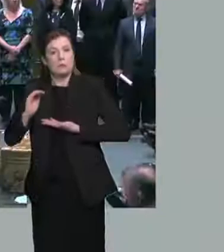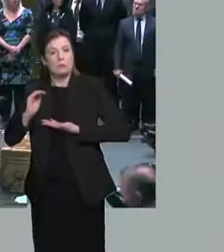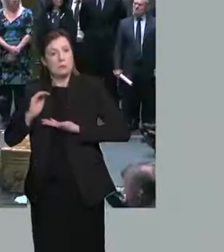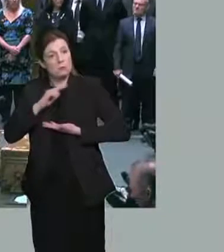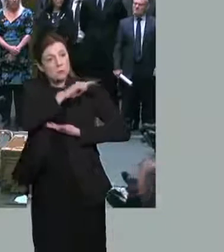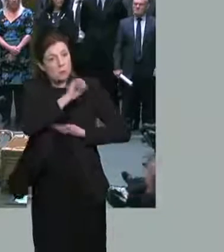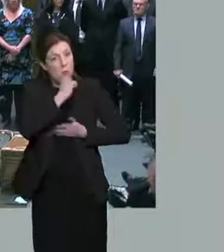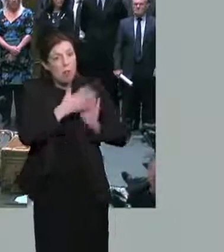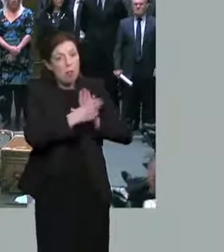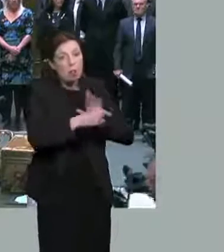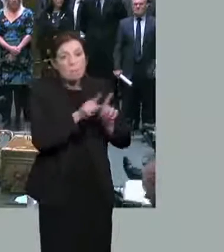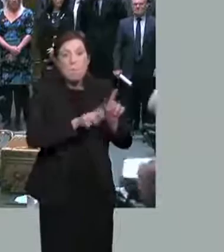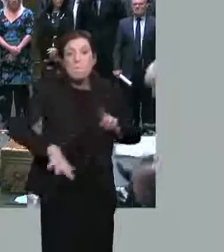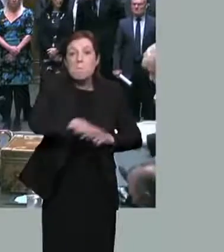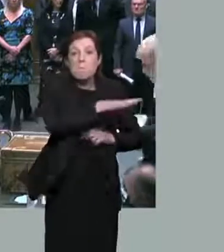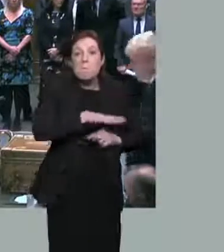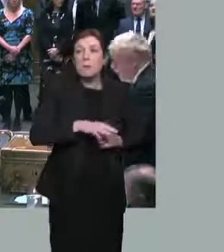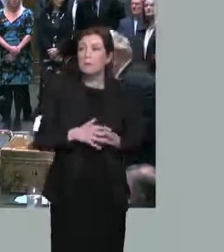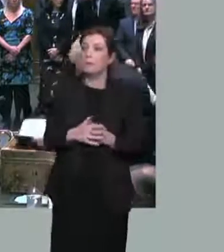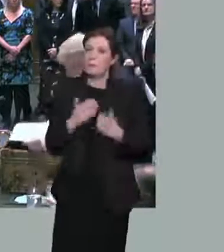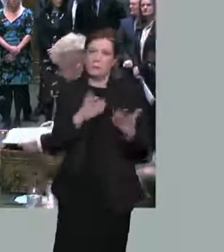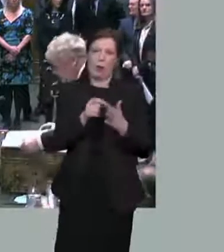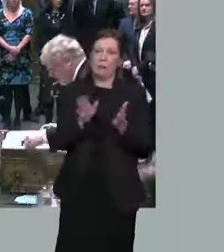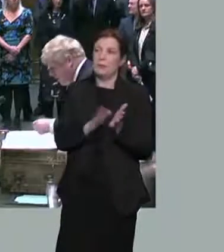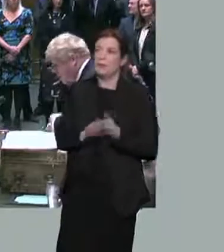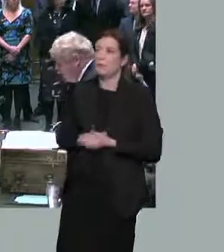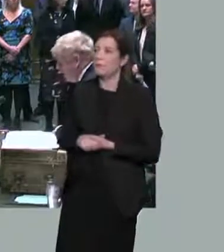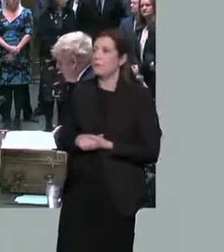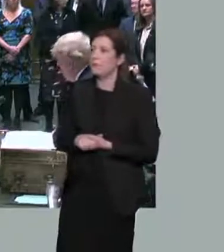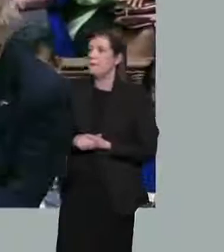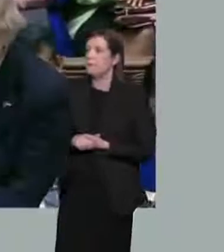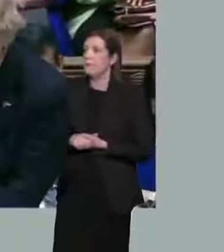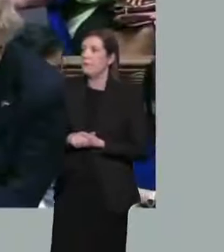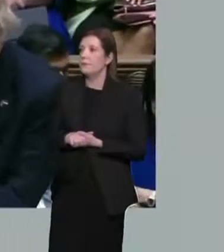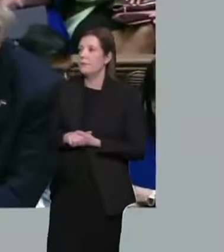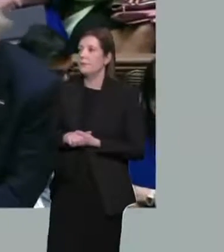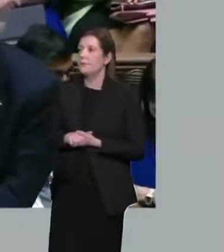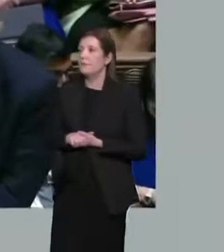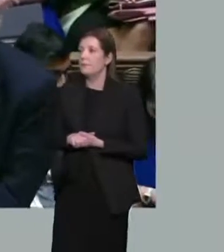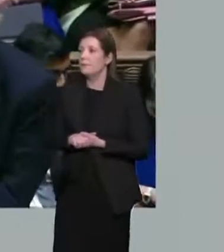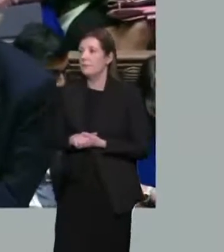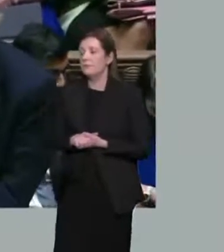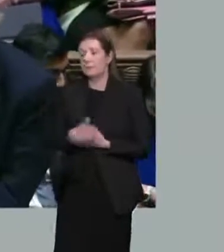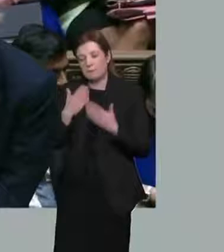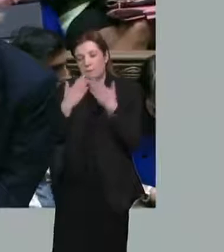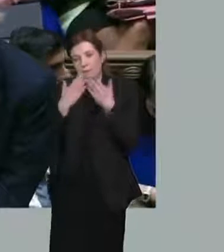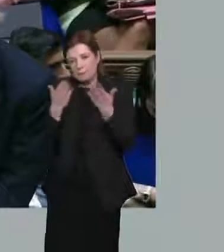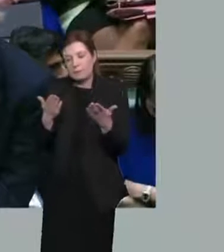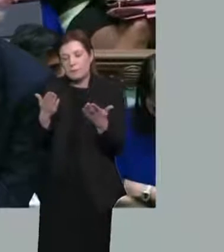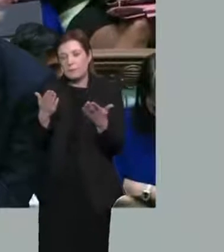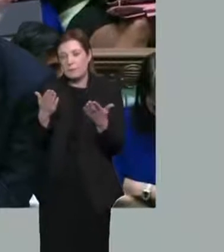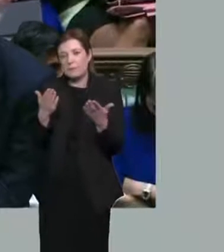6%? Prime Minister. I thank him very much. And we all recognise